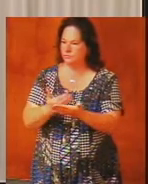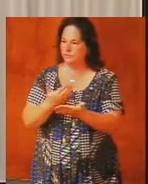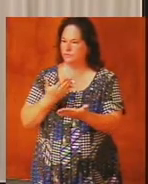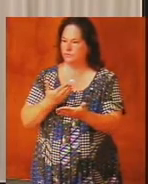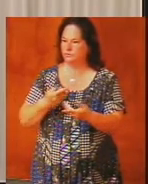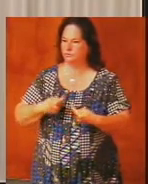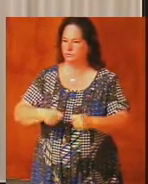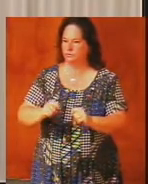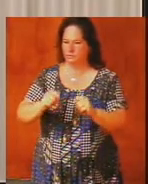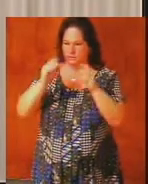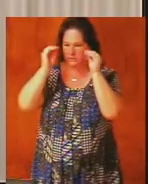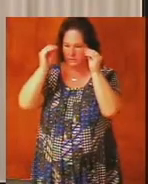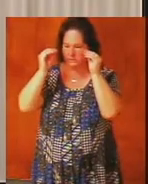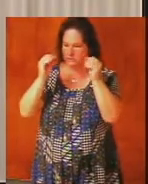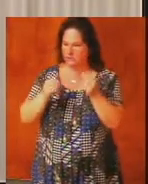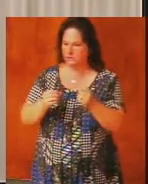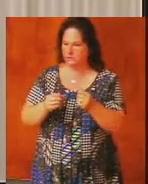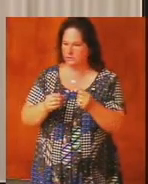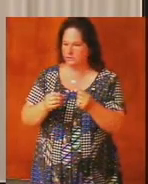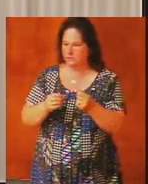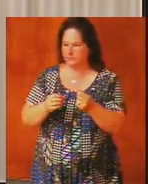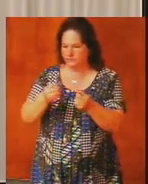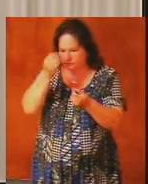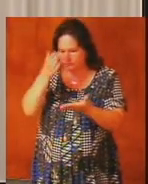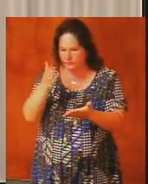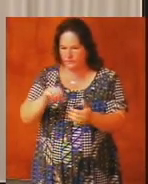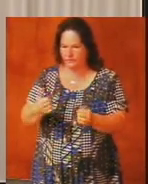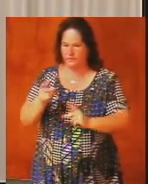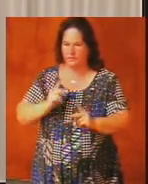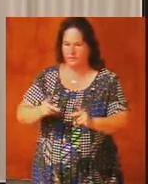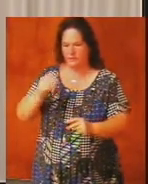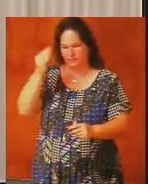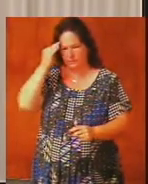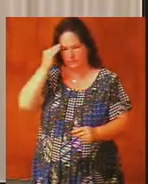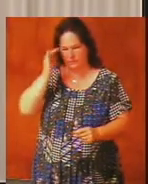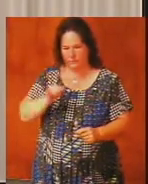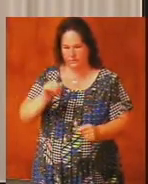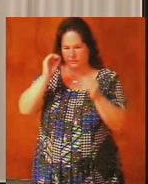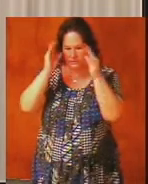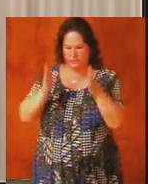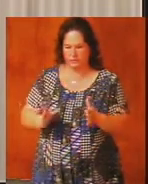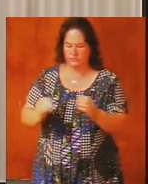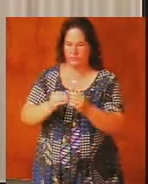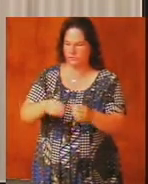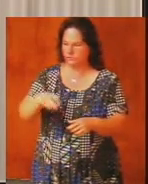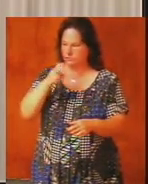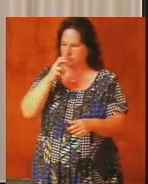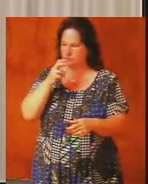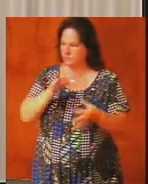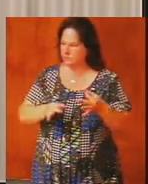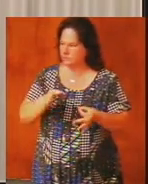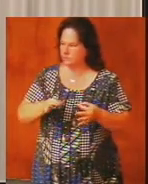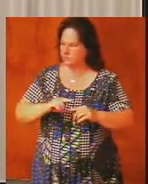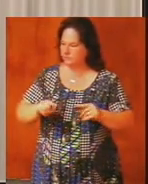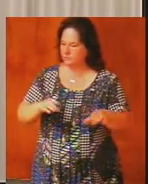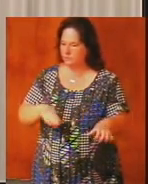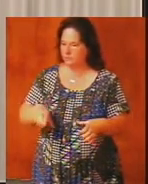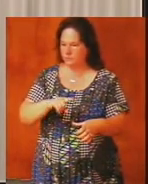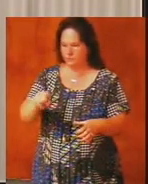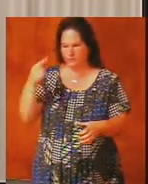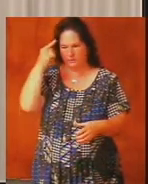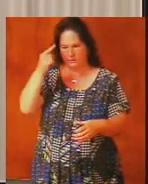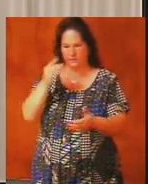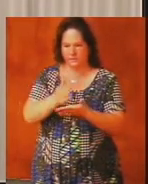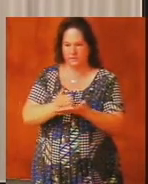others, especially knowing that teachers will be more harshly judged. But do you think that some period of growth